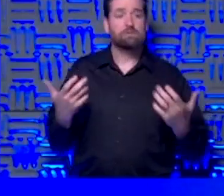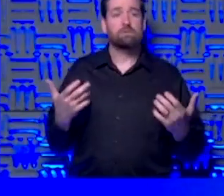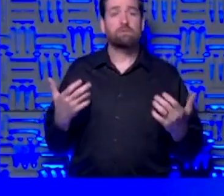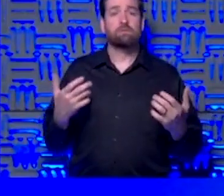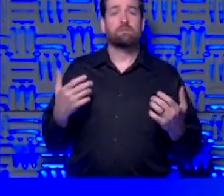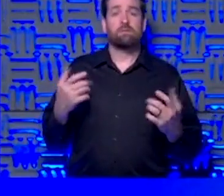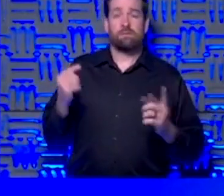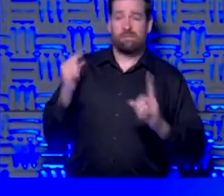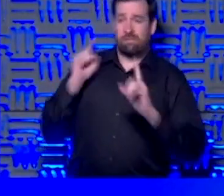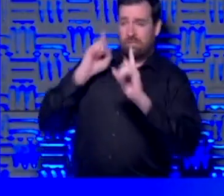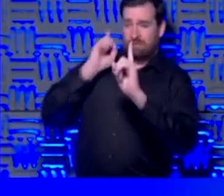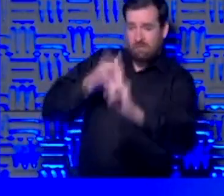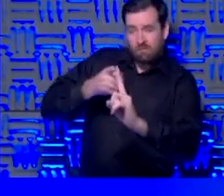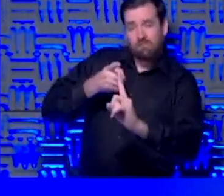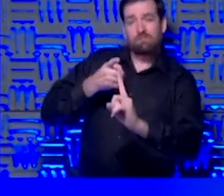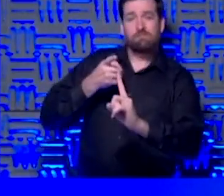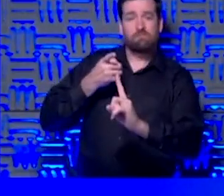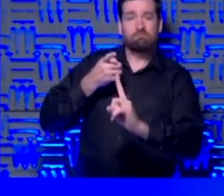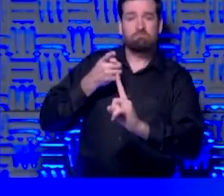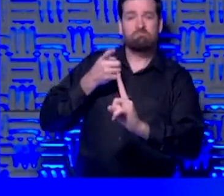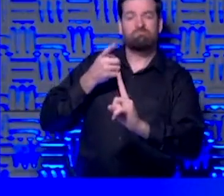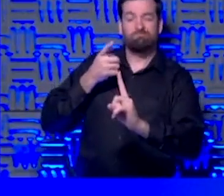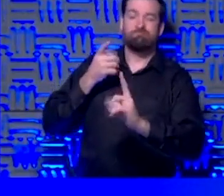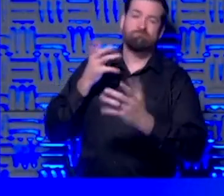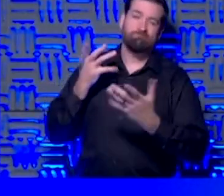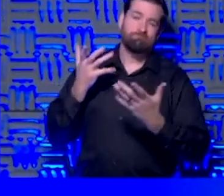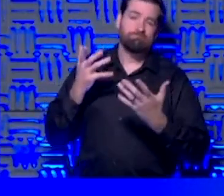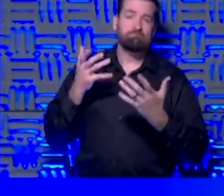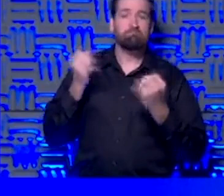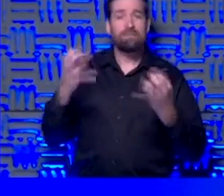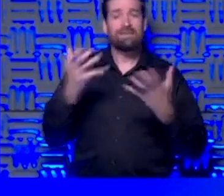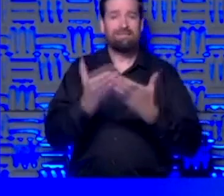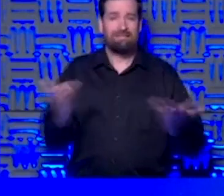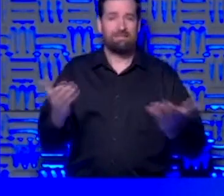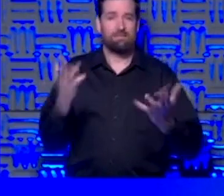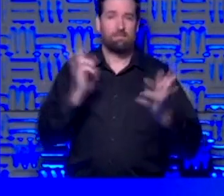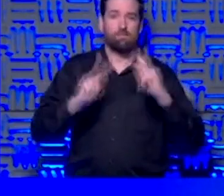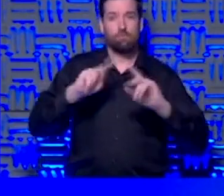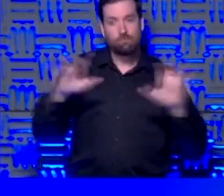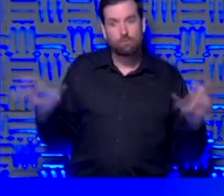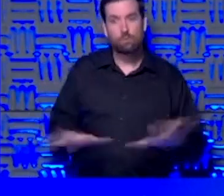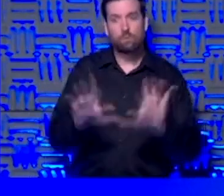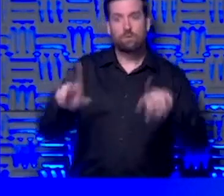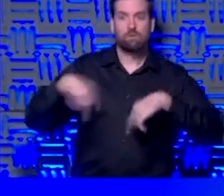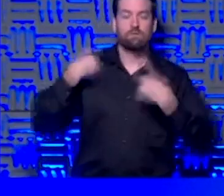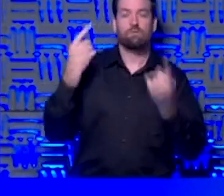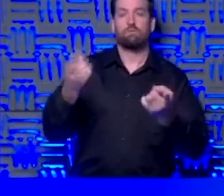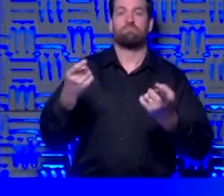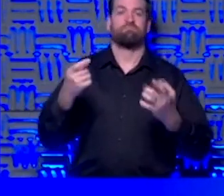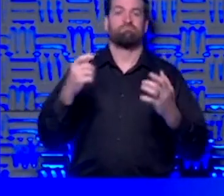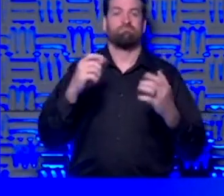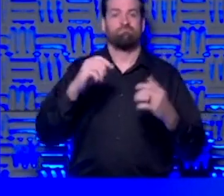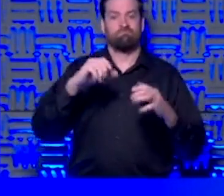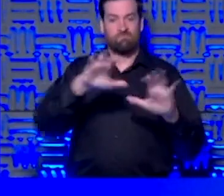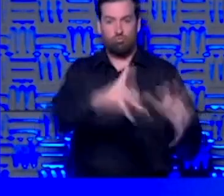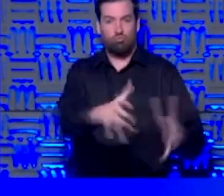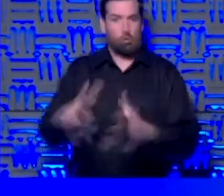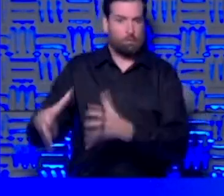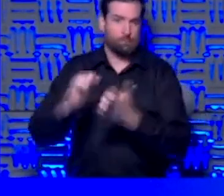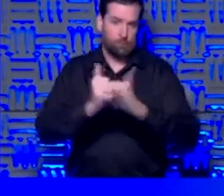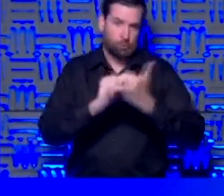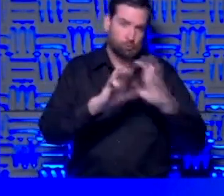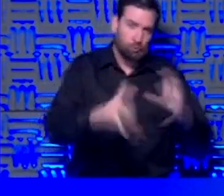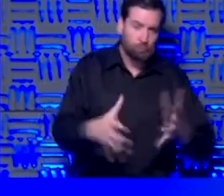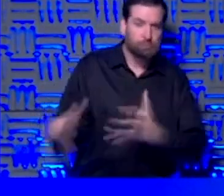that direction, and I think that there are a lot of things that people have been doing, whether it's the leagues or